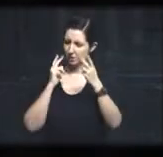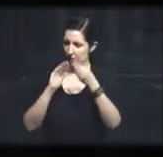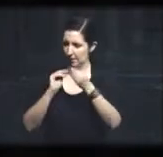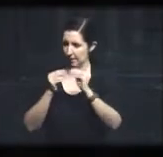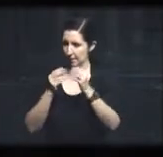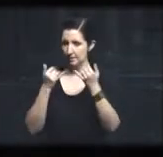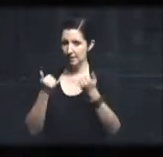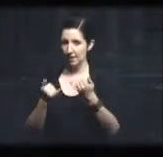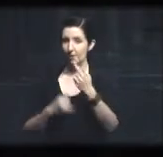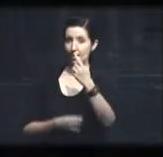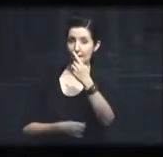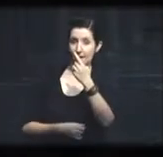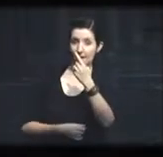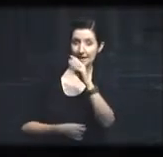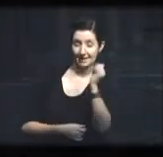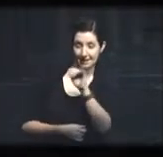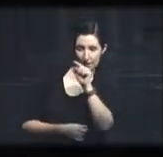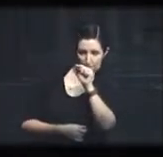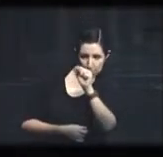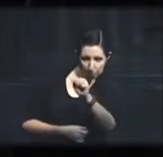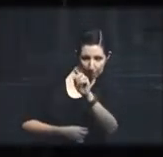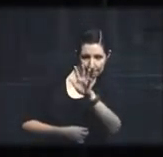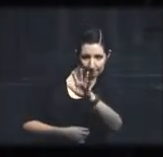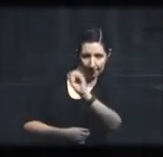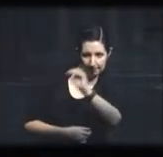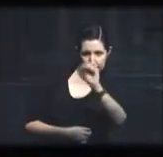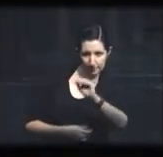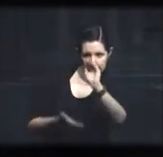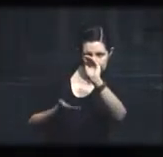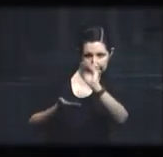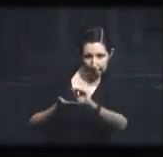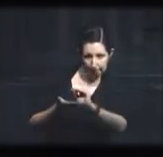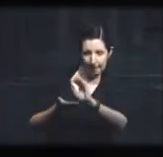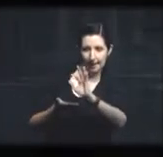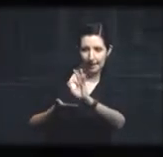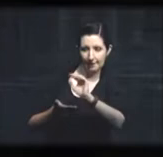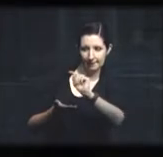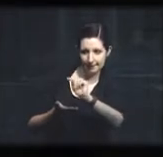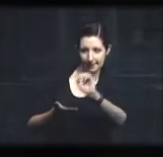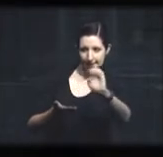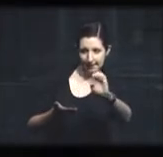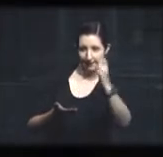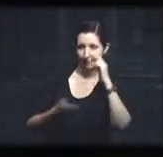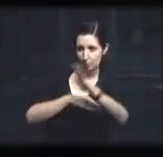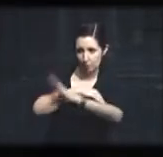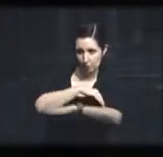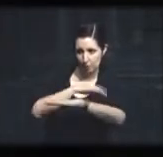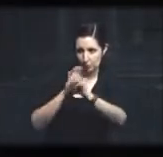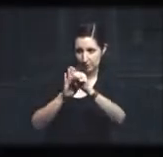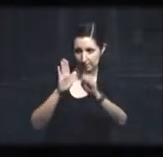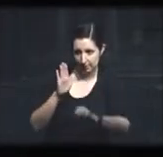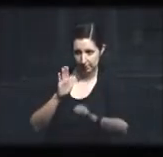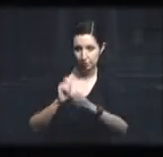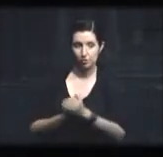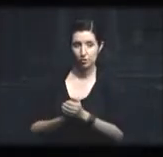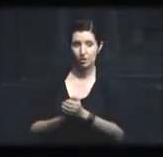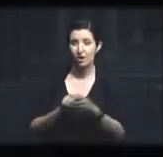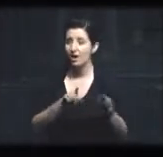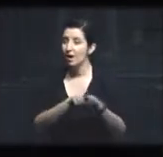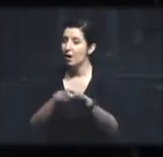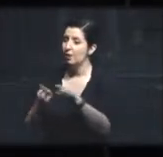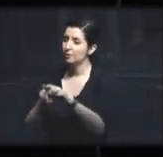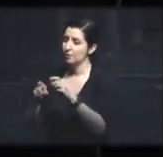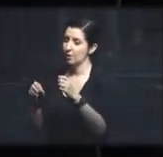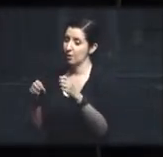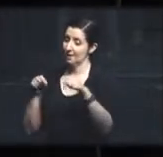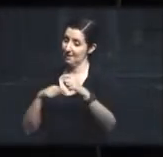down 0.5% in FTE for fall semester. We're starting a week later than we did last year, so you're